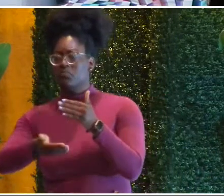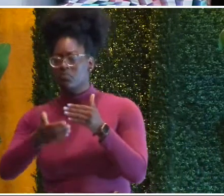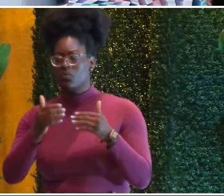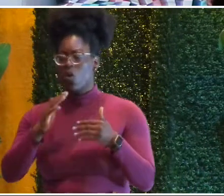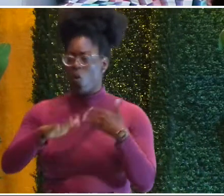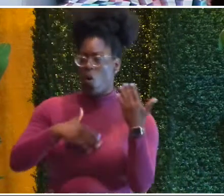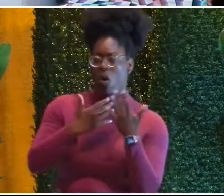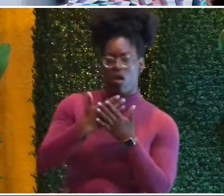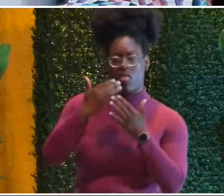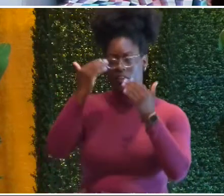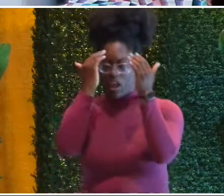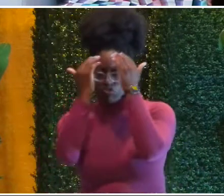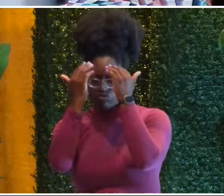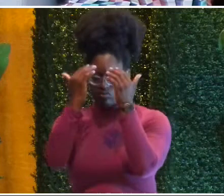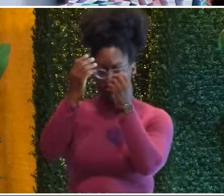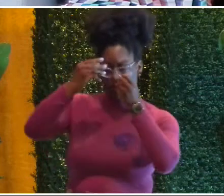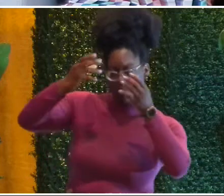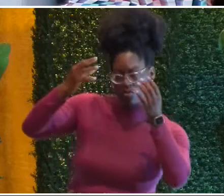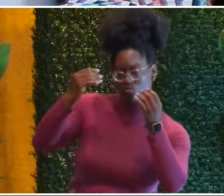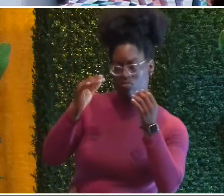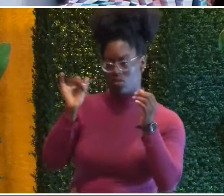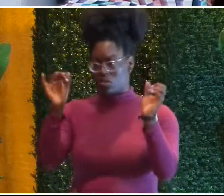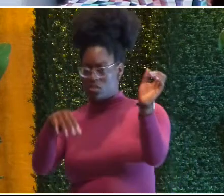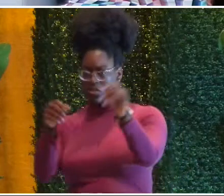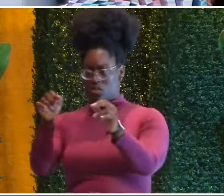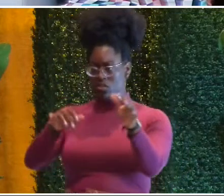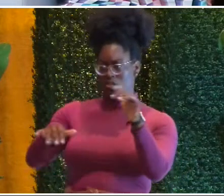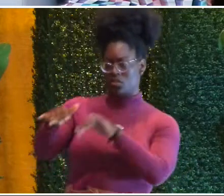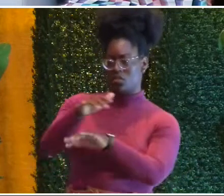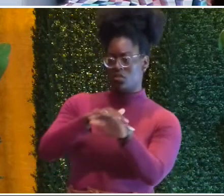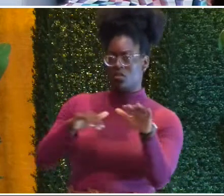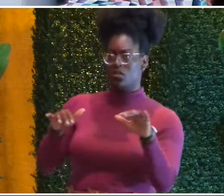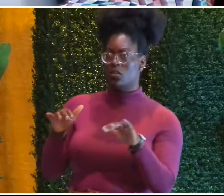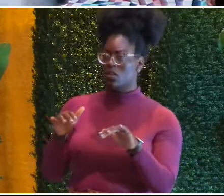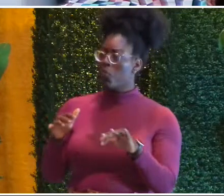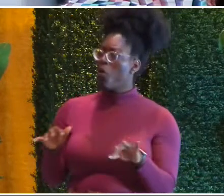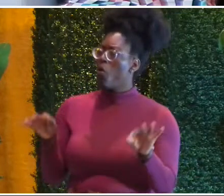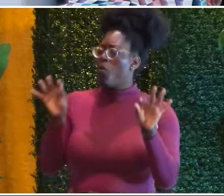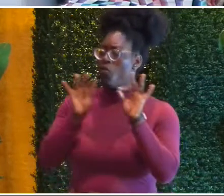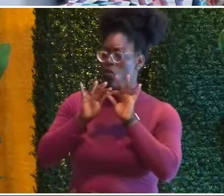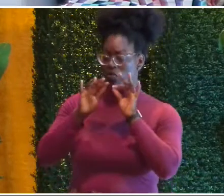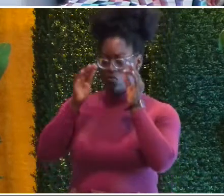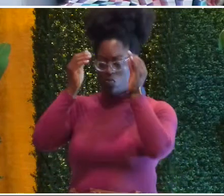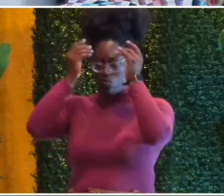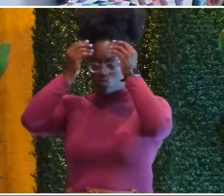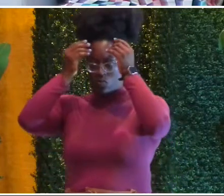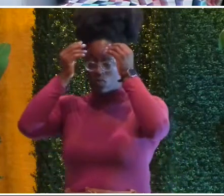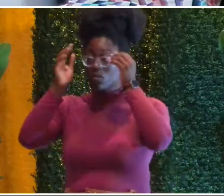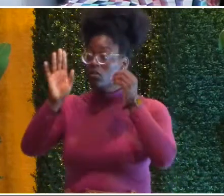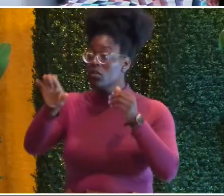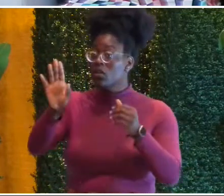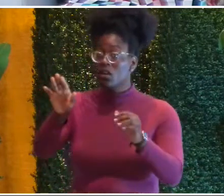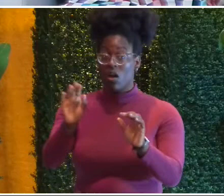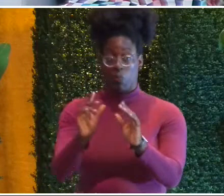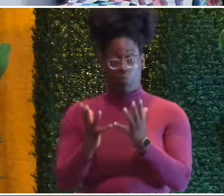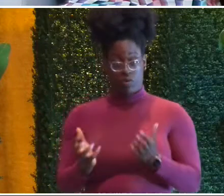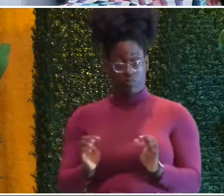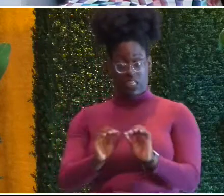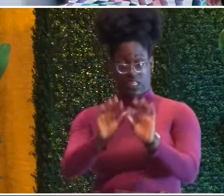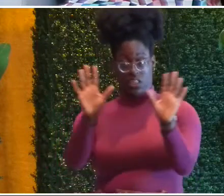weekend. Because to be clear, I didn't know any Black trans